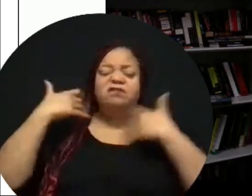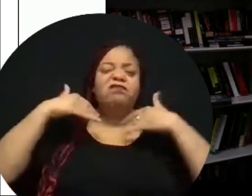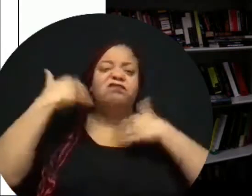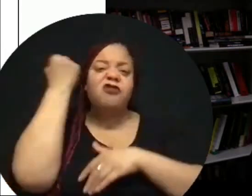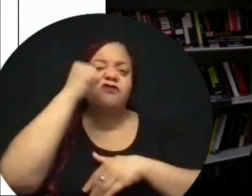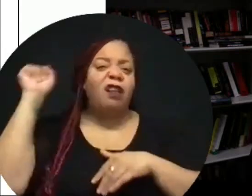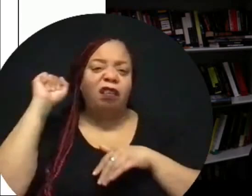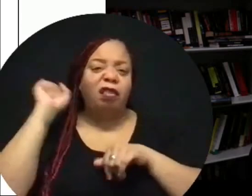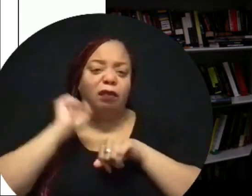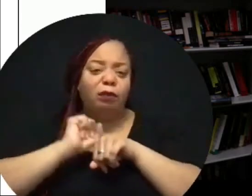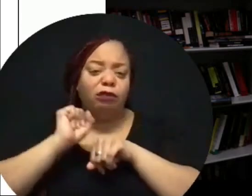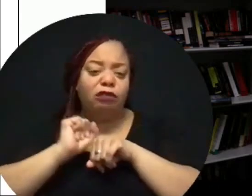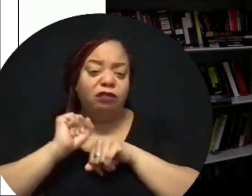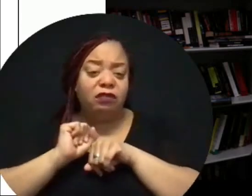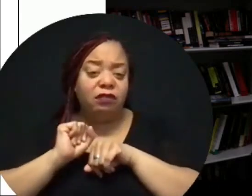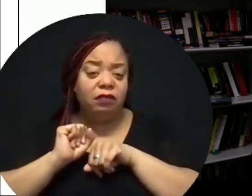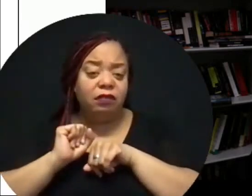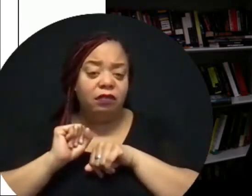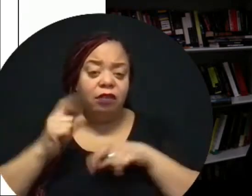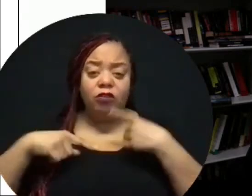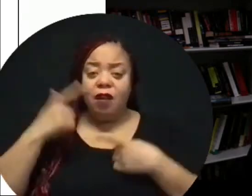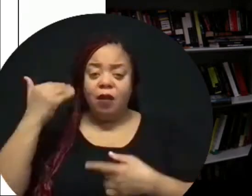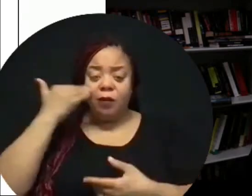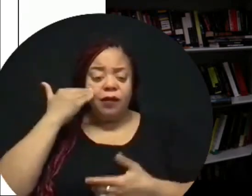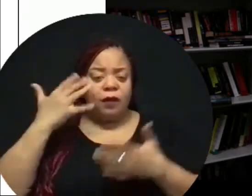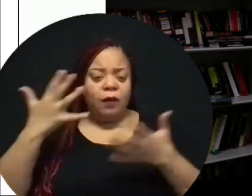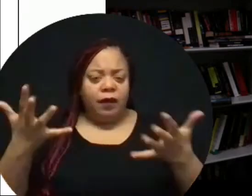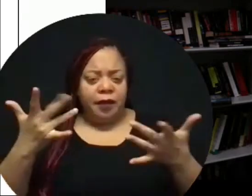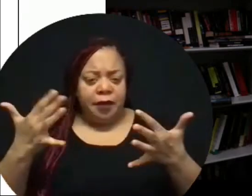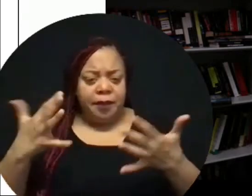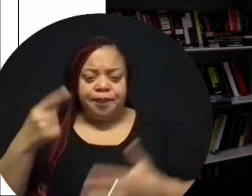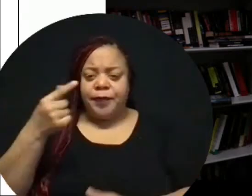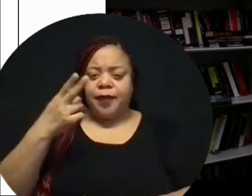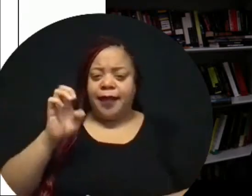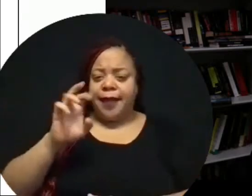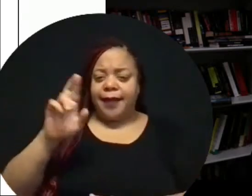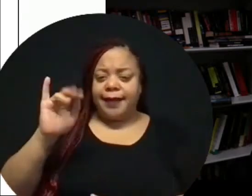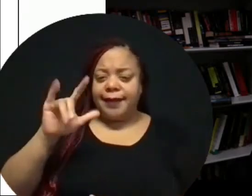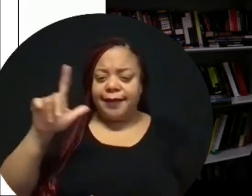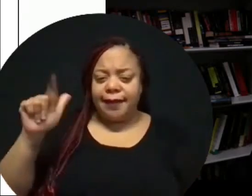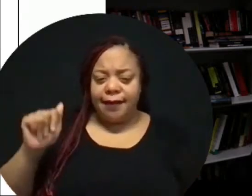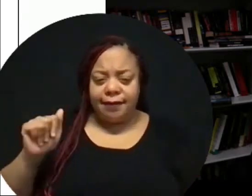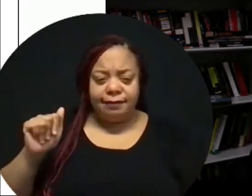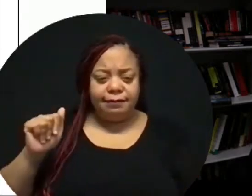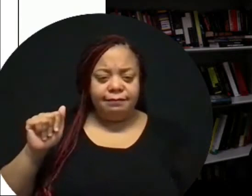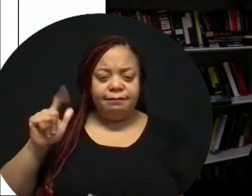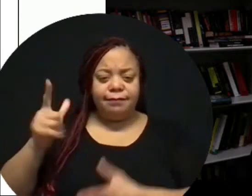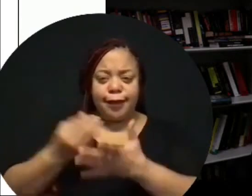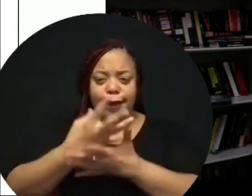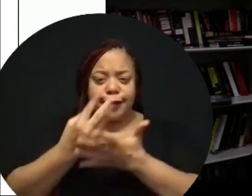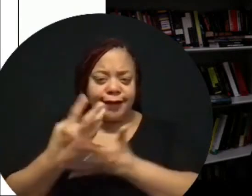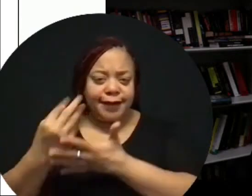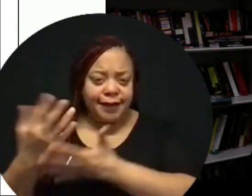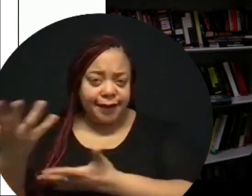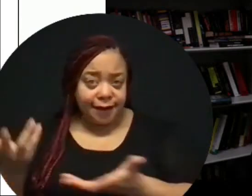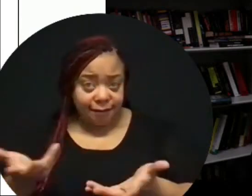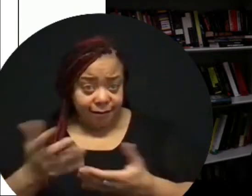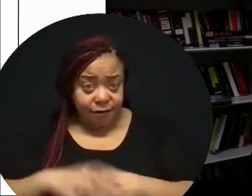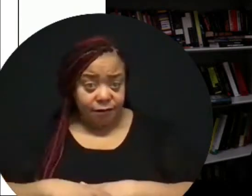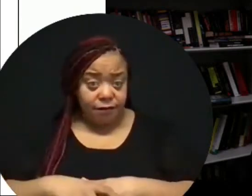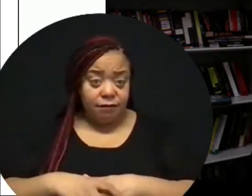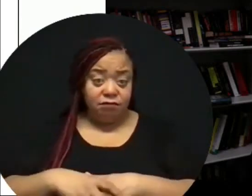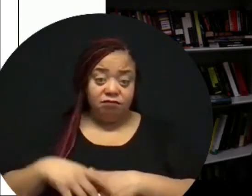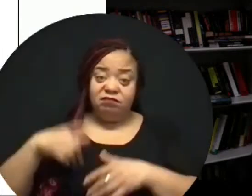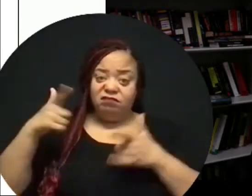guerrilla gardening, right? There's such a limited space in the township, that really takes the metaphor of prison inside and outside to